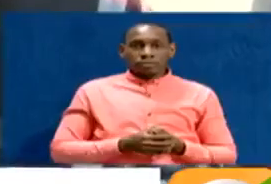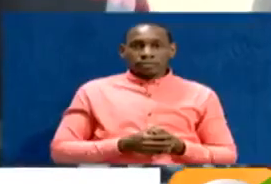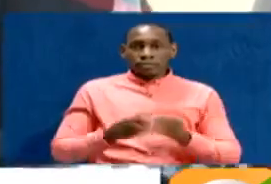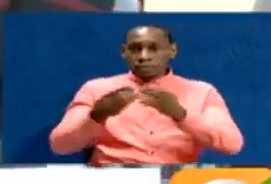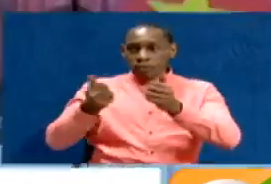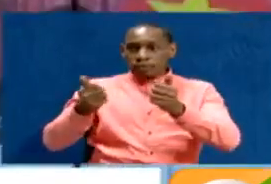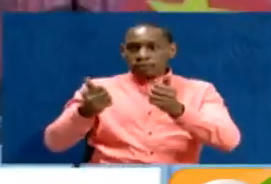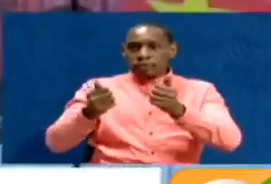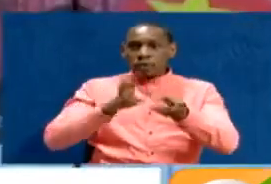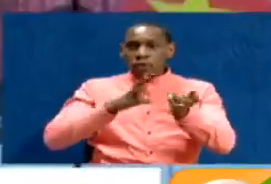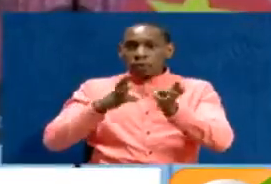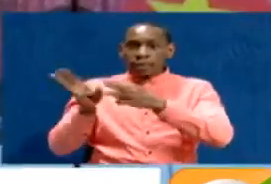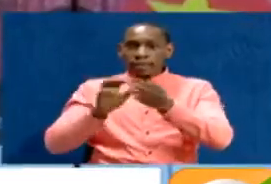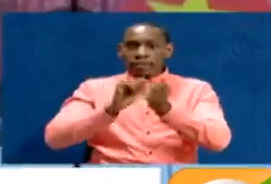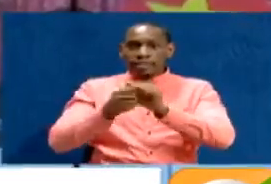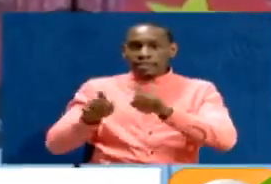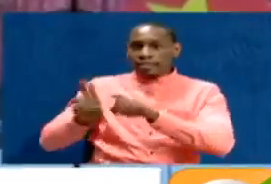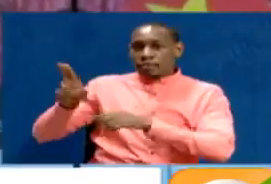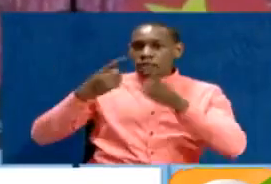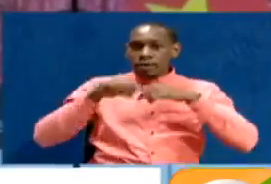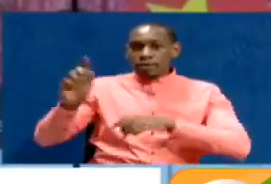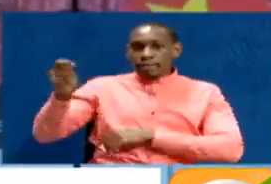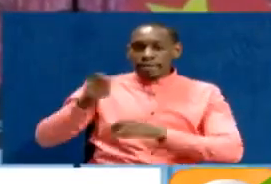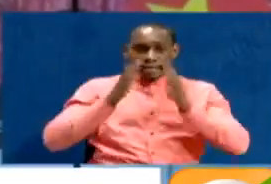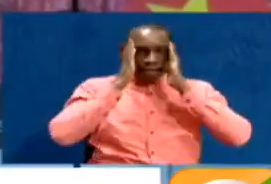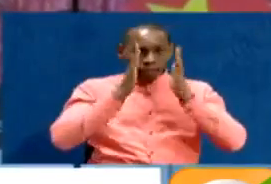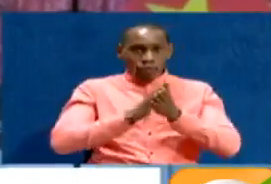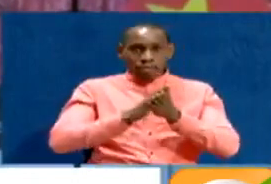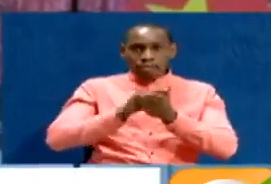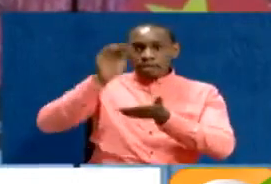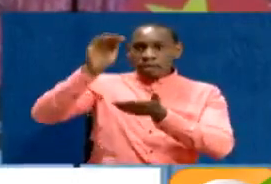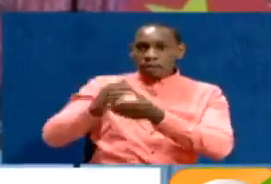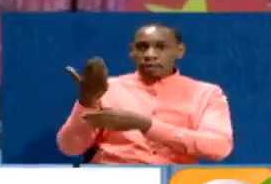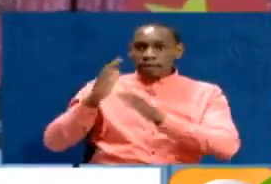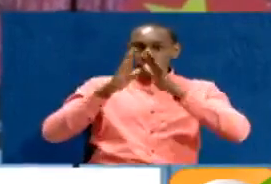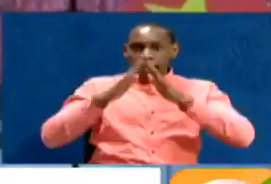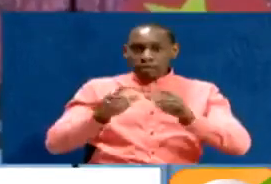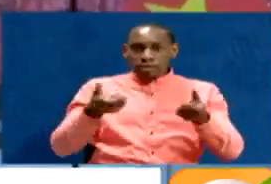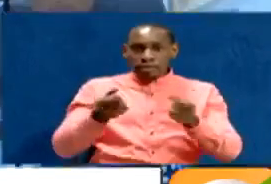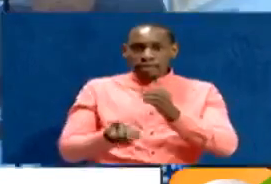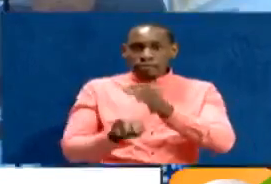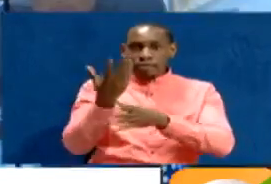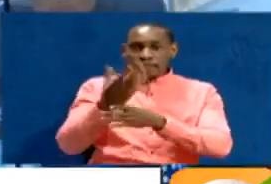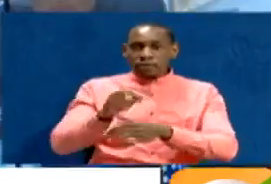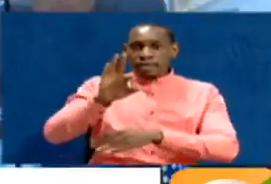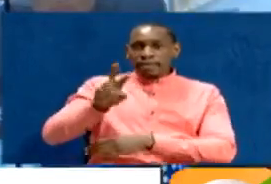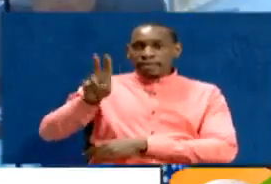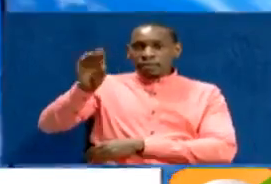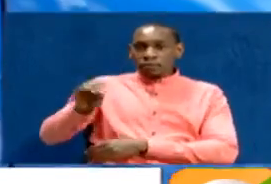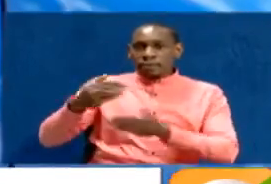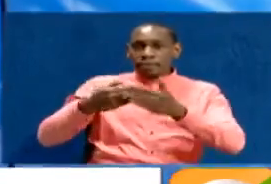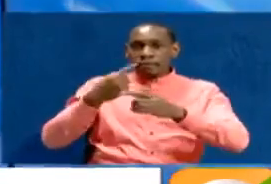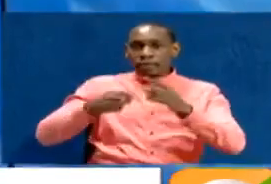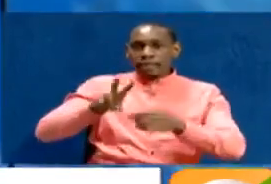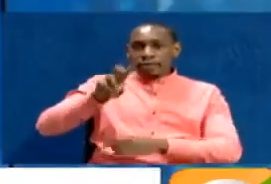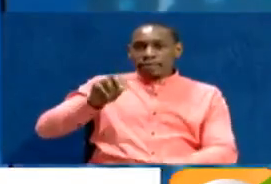That is, to mitigate climate change. Kenyatta also announced Kenya's commitment to lower her greenhouse gas emissions by 32% by the